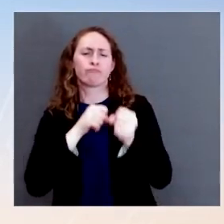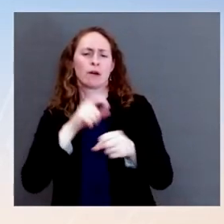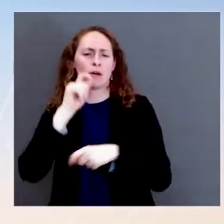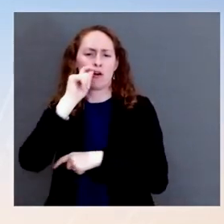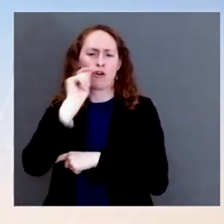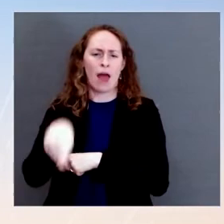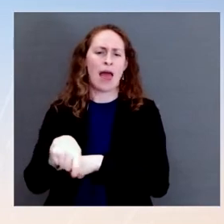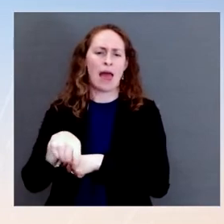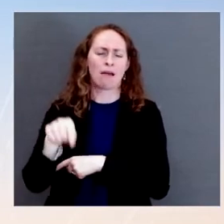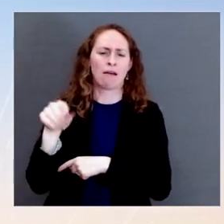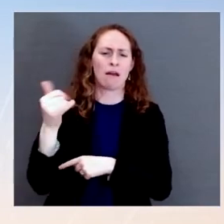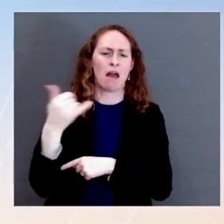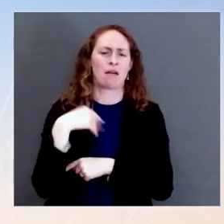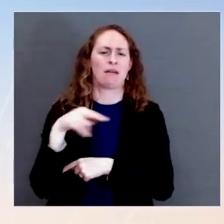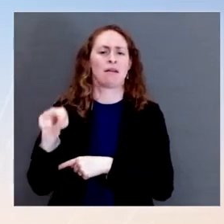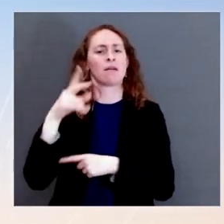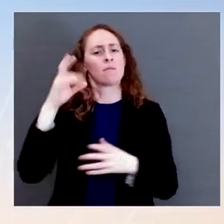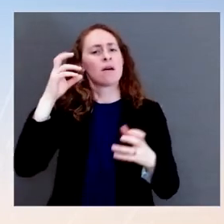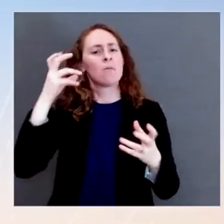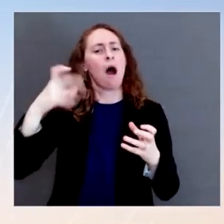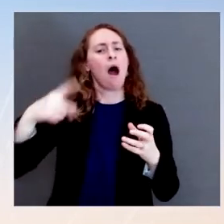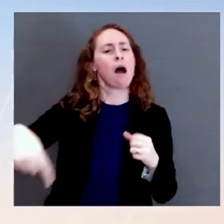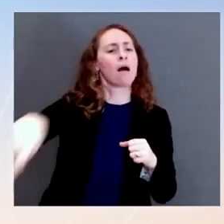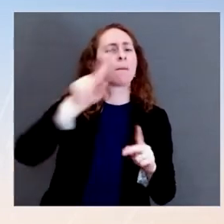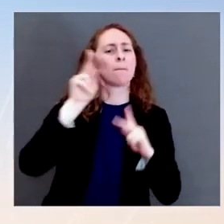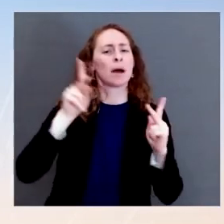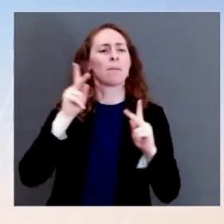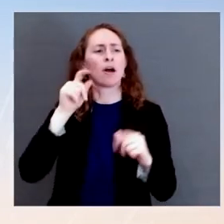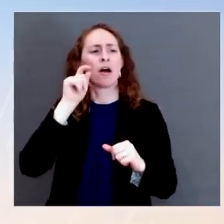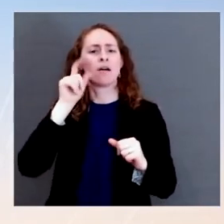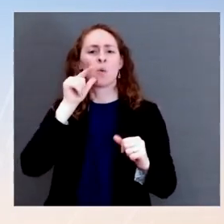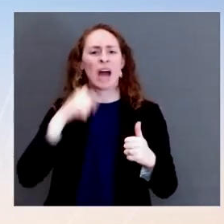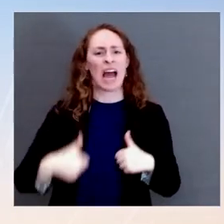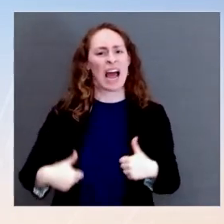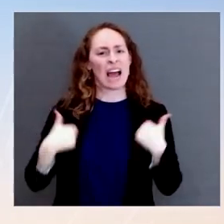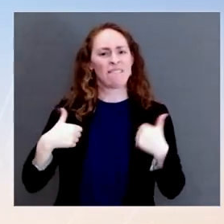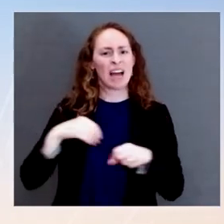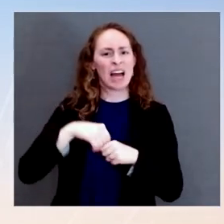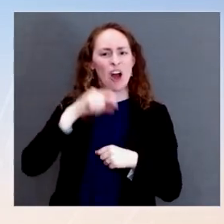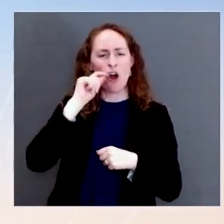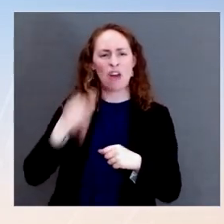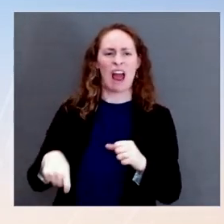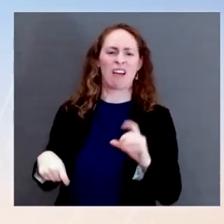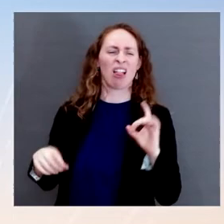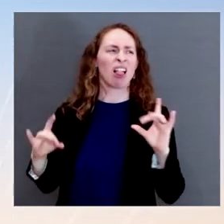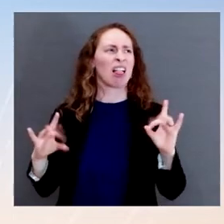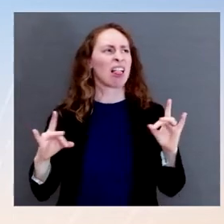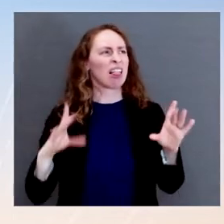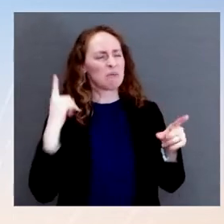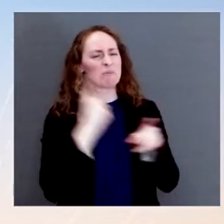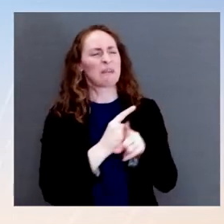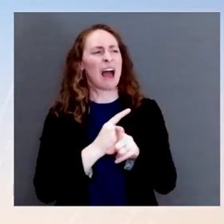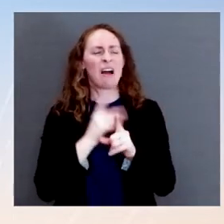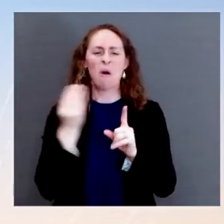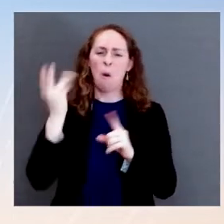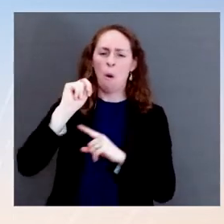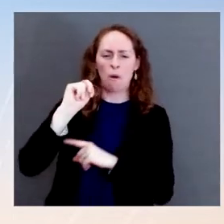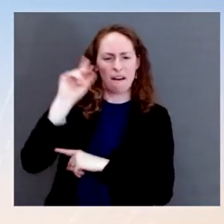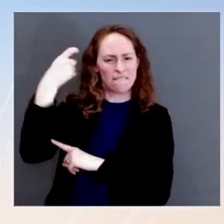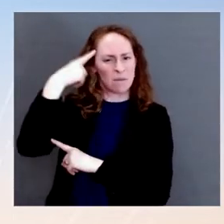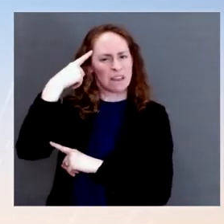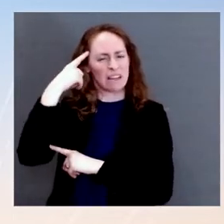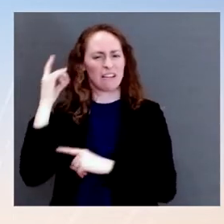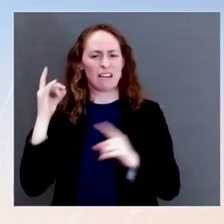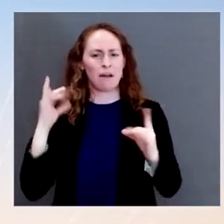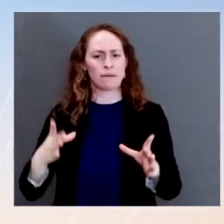course, as well. We've also seen evidence, as we've noted here, of Russia making plans for significant aggressive moves